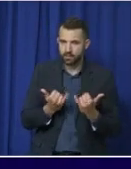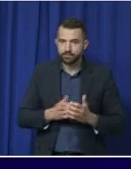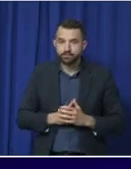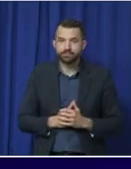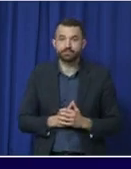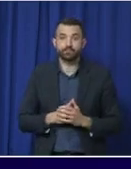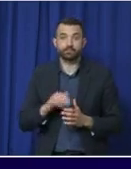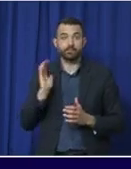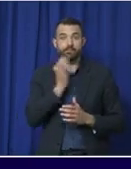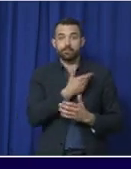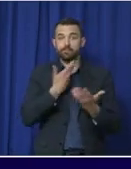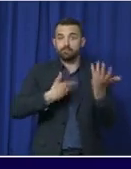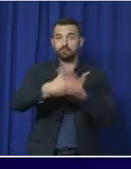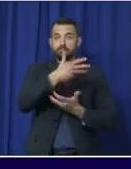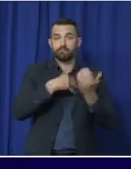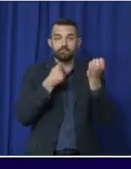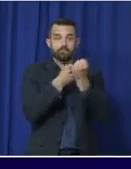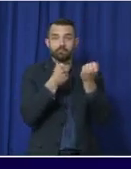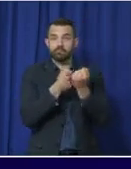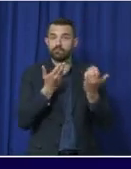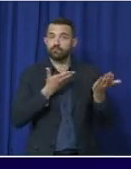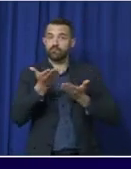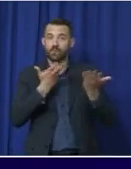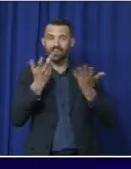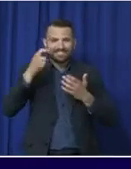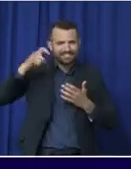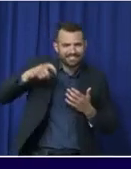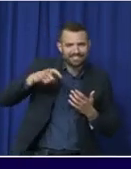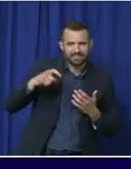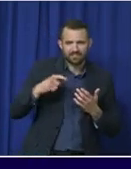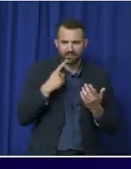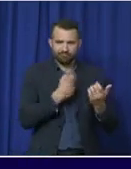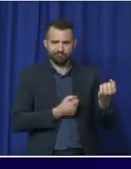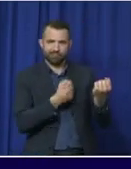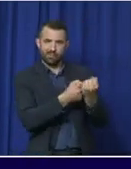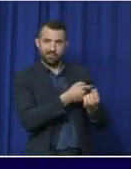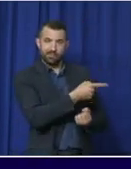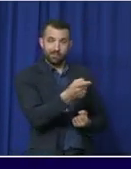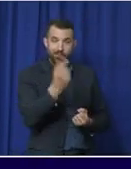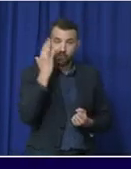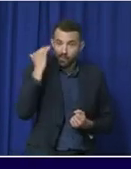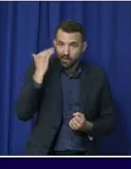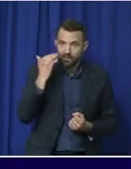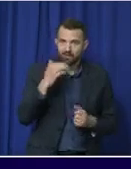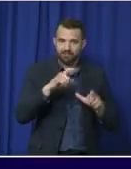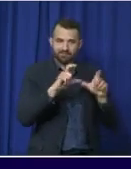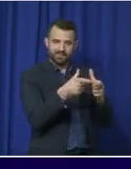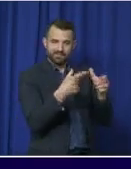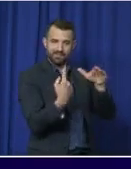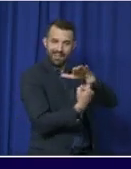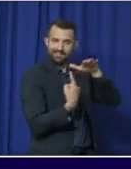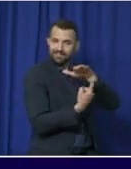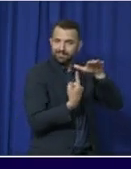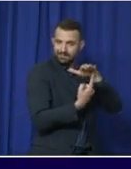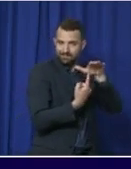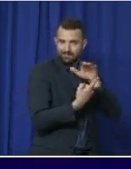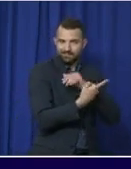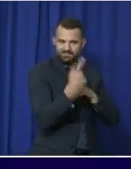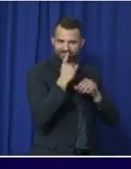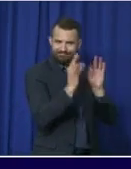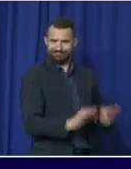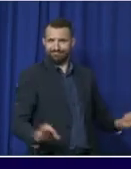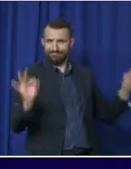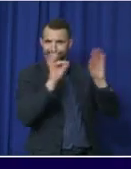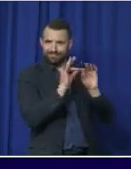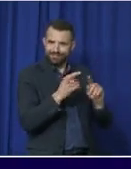to ensure that people who are in self-quarantine or self-isolation can stay alone when they are struggling with